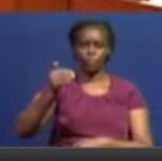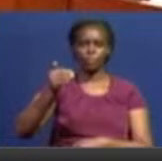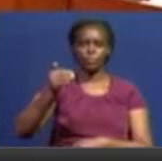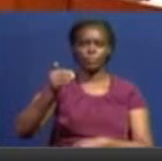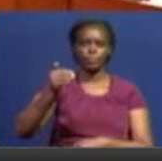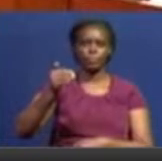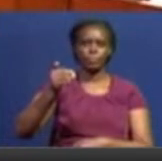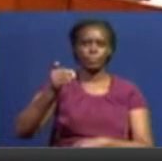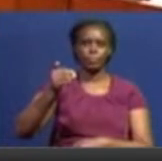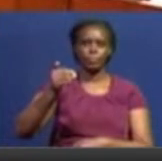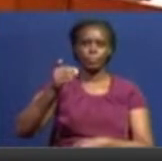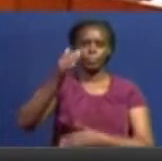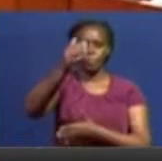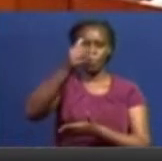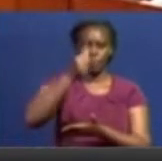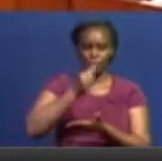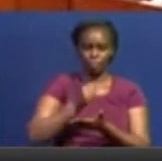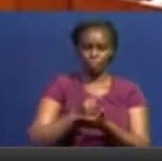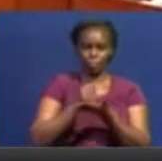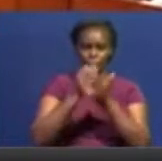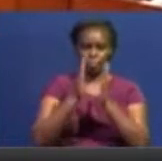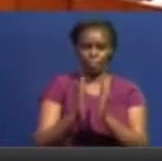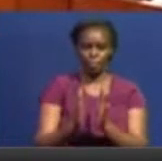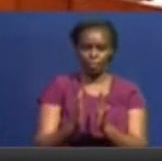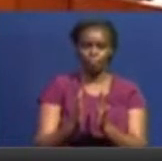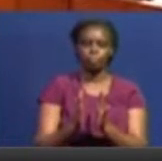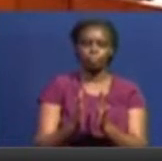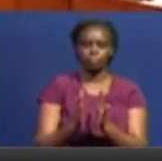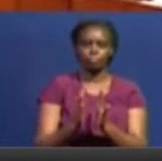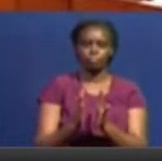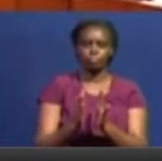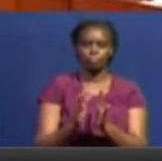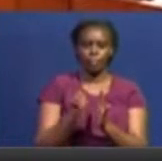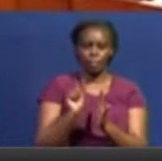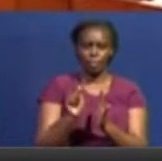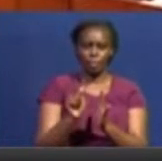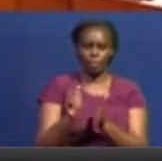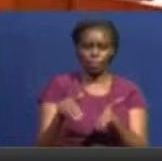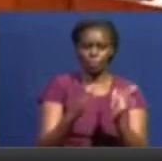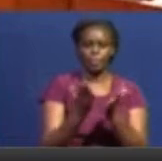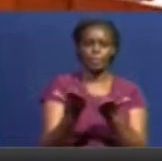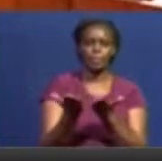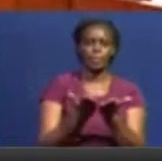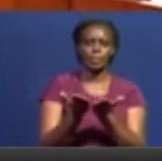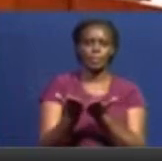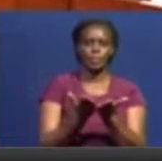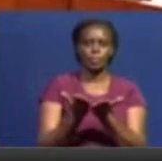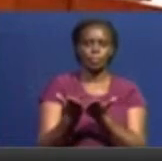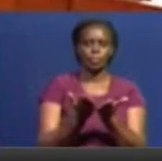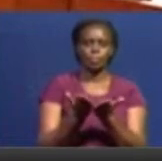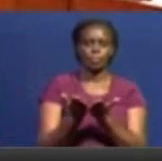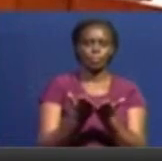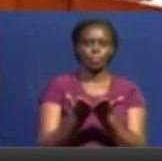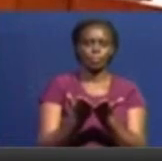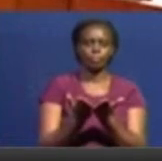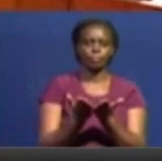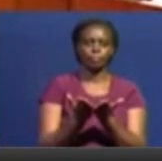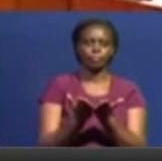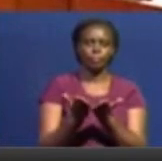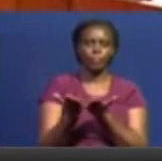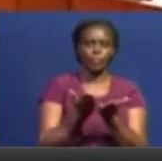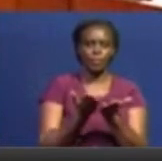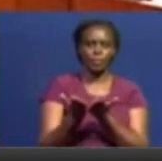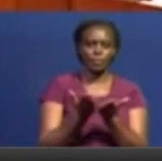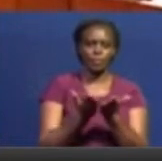was reappointed to the very docket that he had served, and is currently